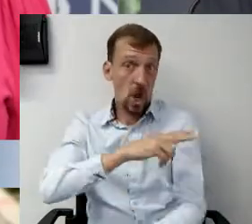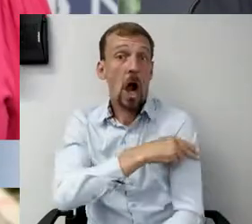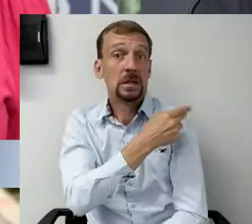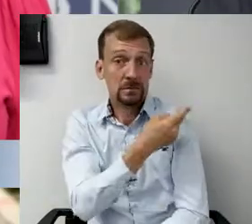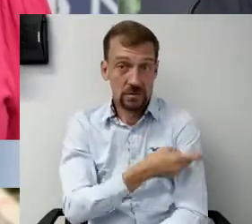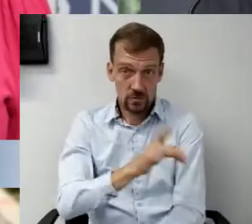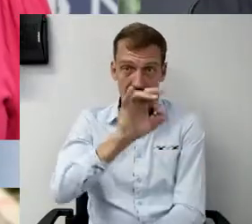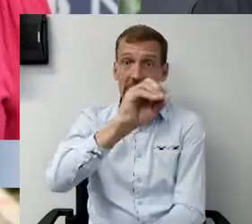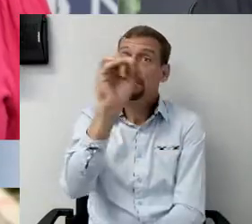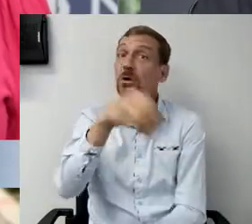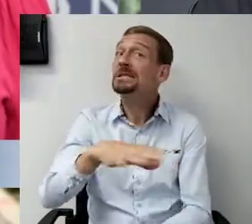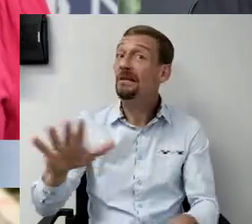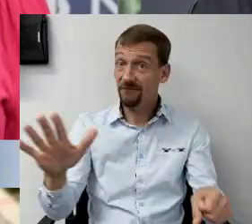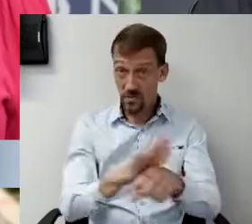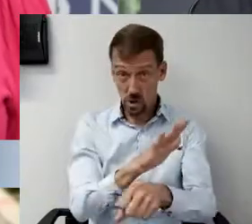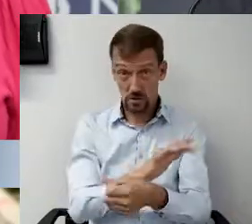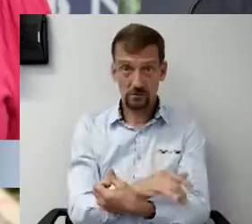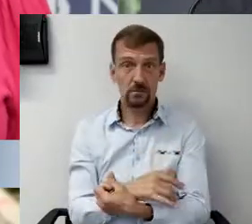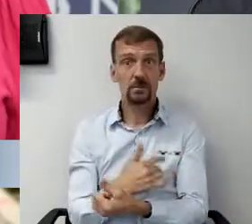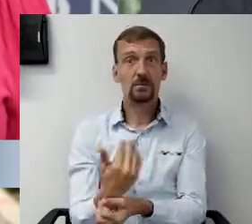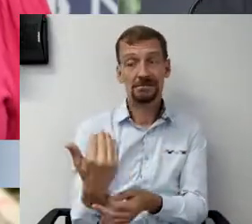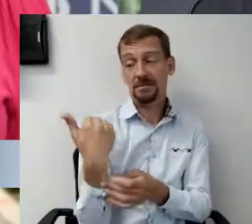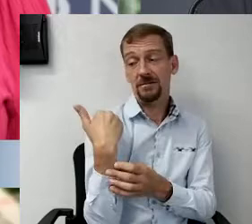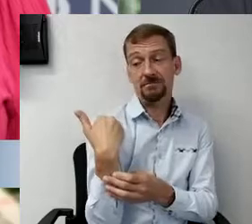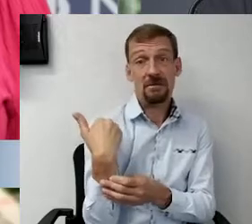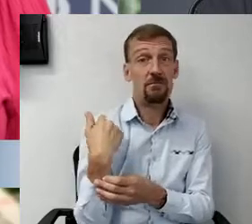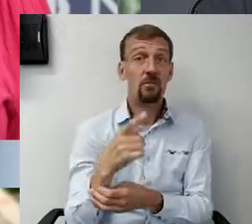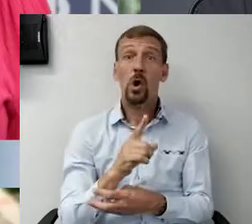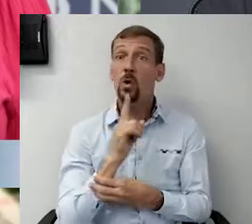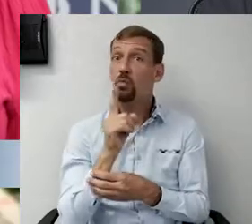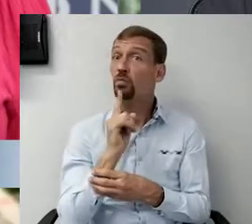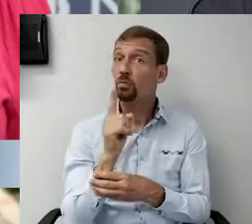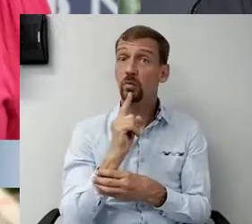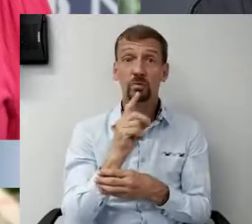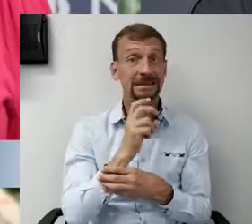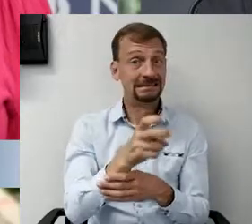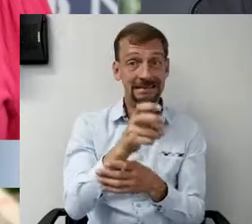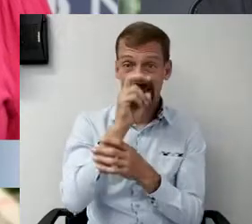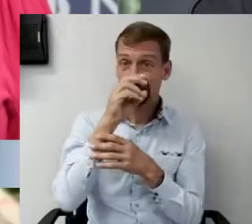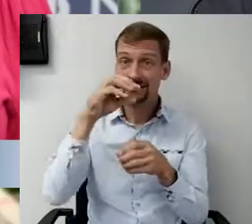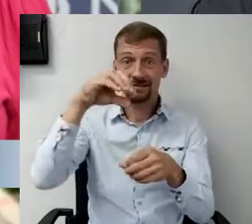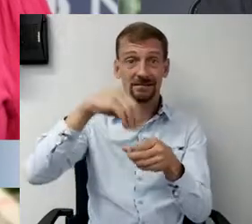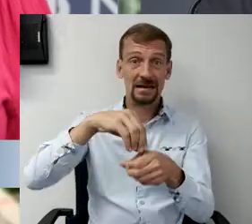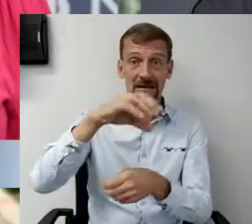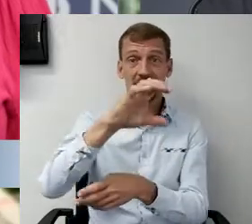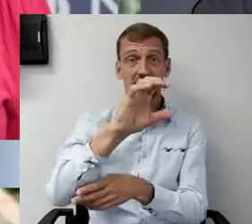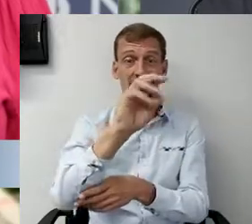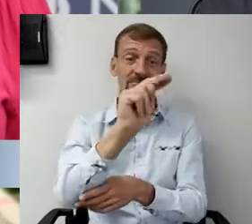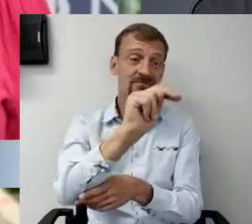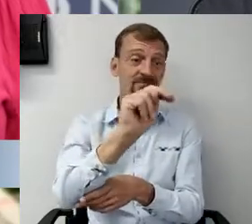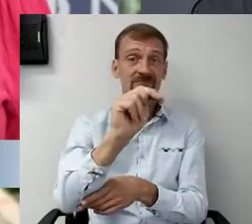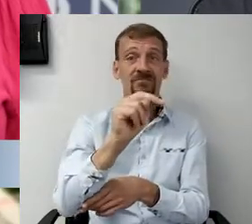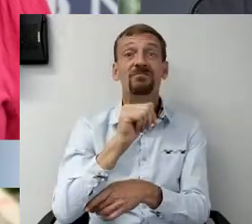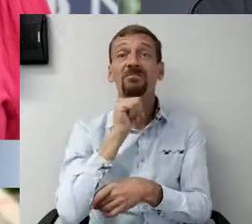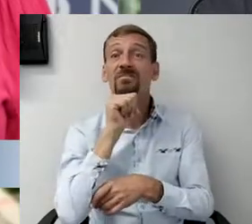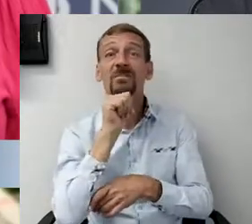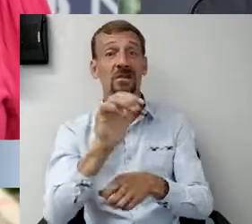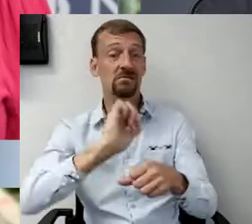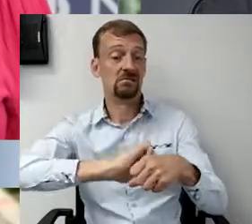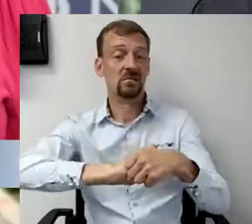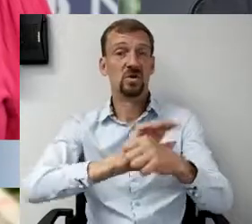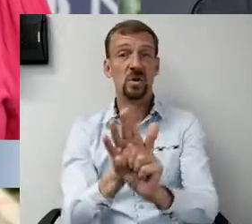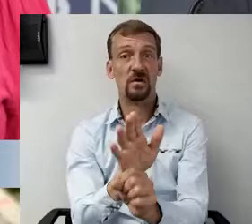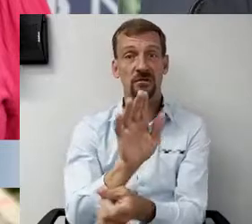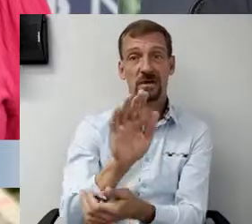hospital. We were really, really tight in our non-COVID units actually just about a week ago. So even